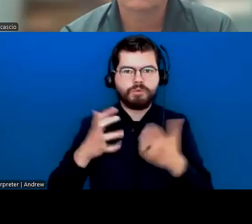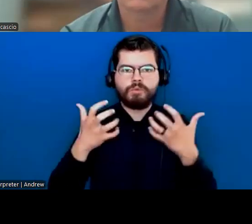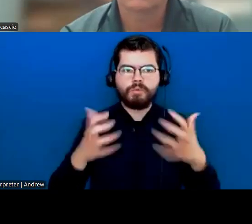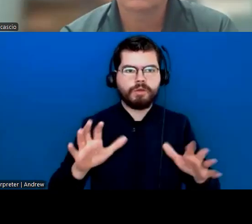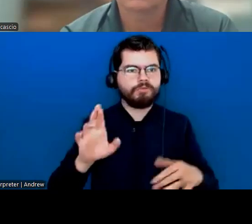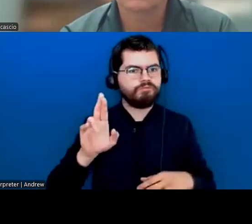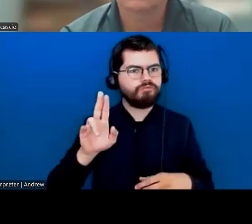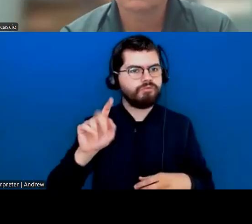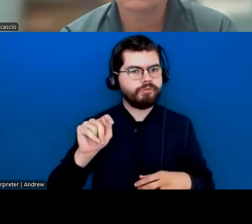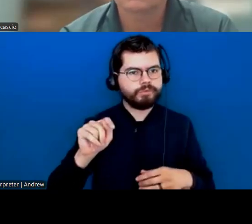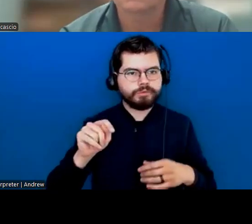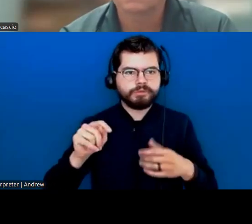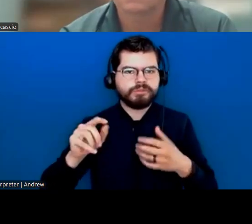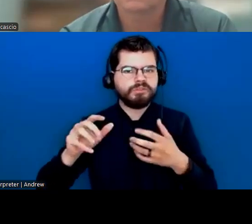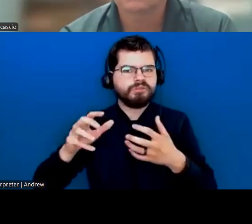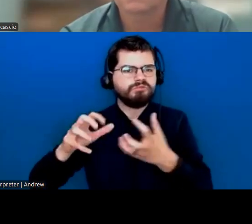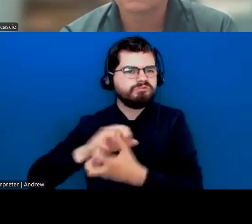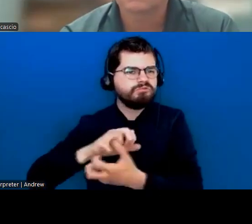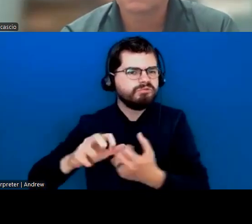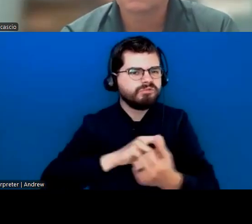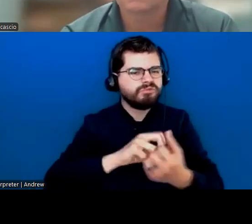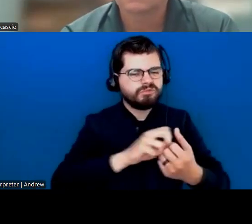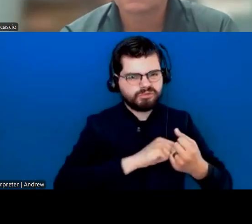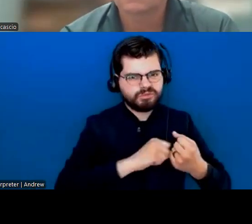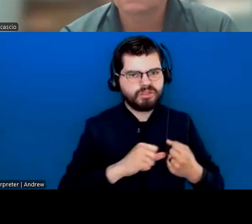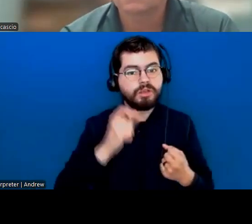time, a little bit of scarification is a good thing.